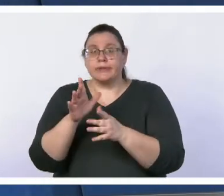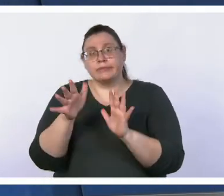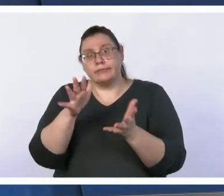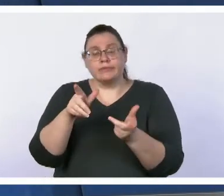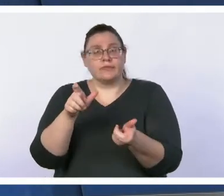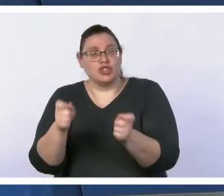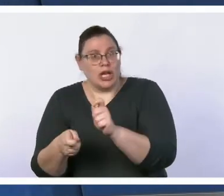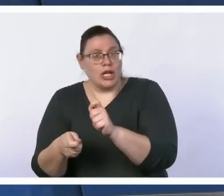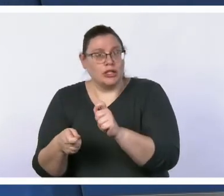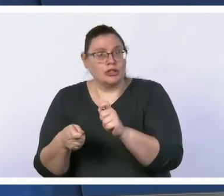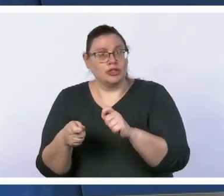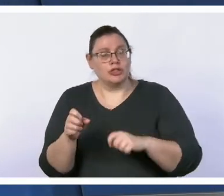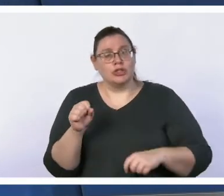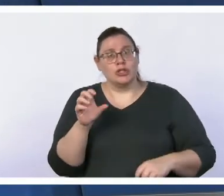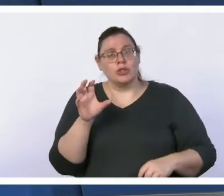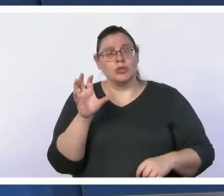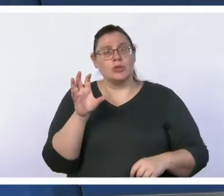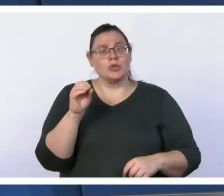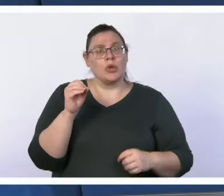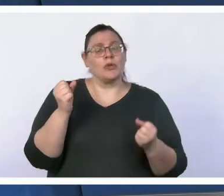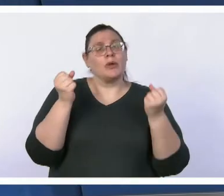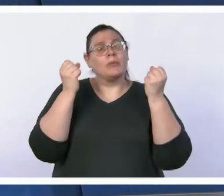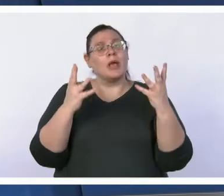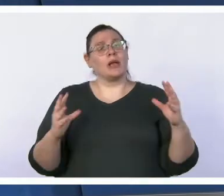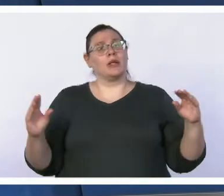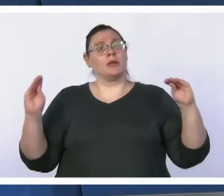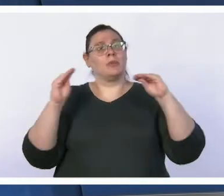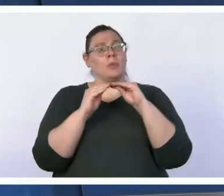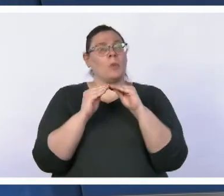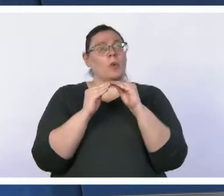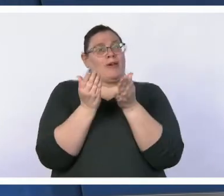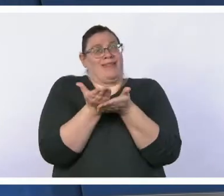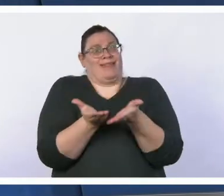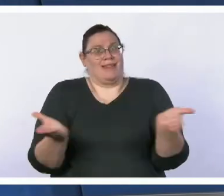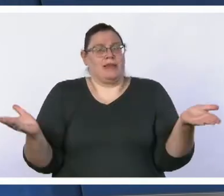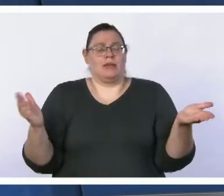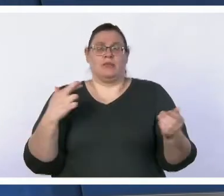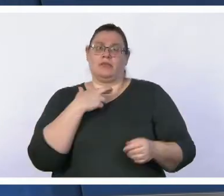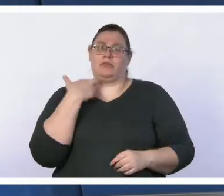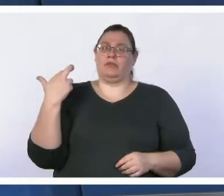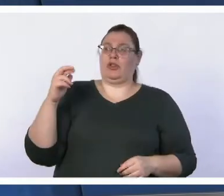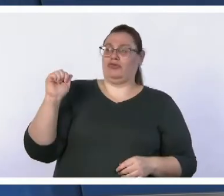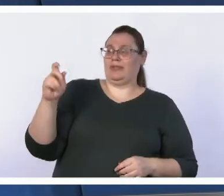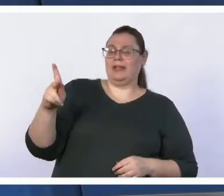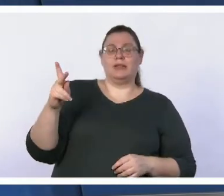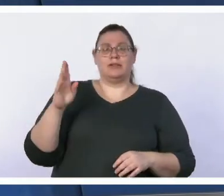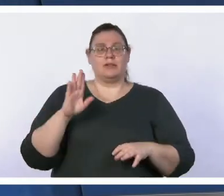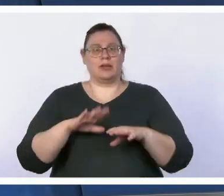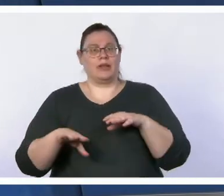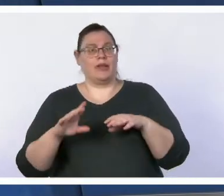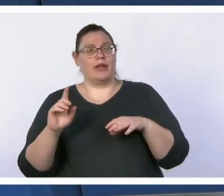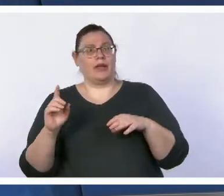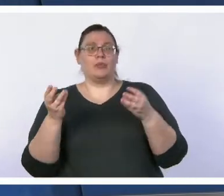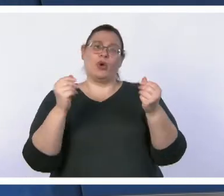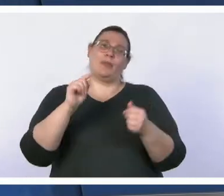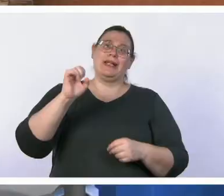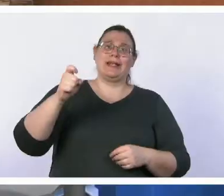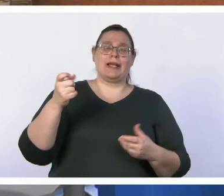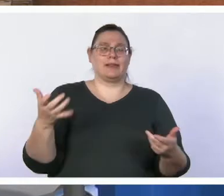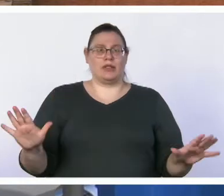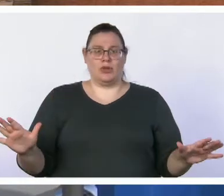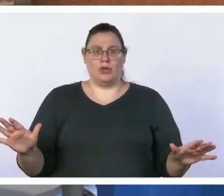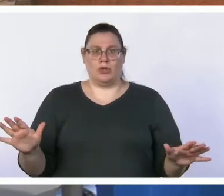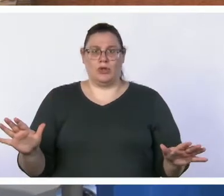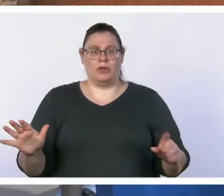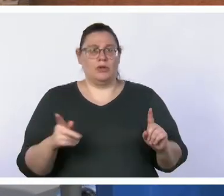somewhat. So there are a lot more things at stake than just property taxes, et cetera.